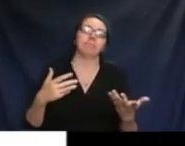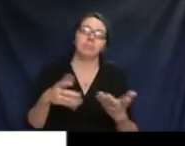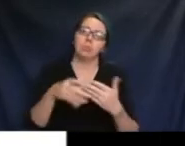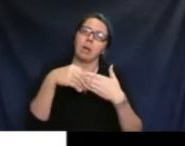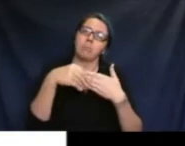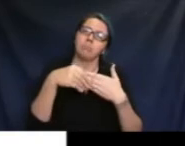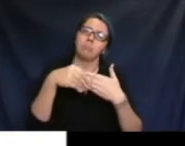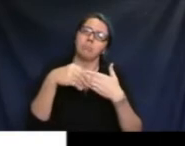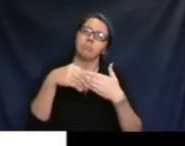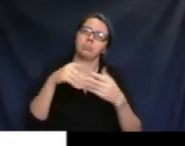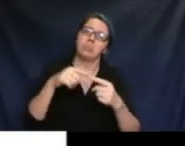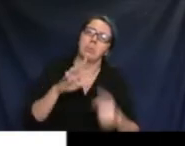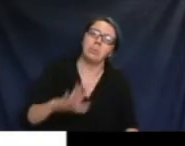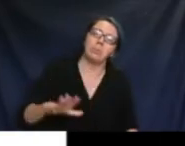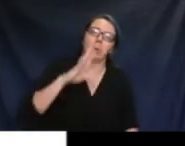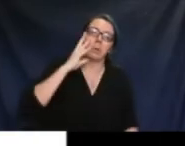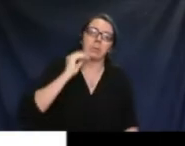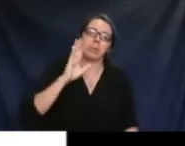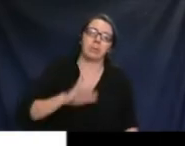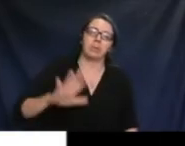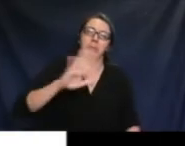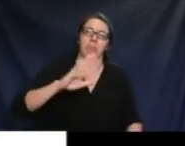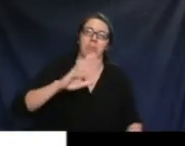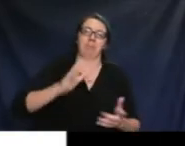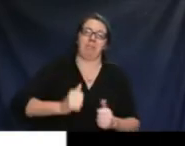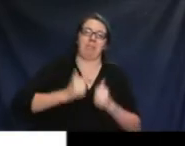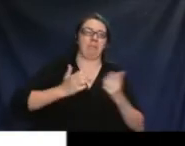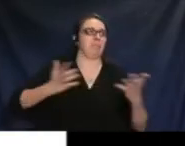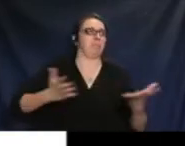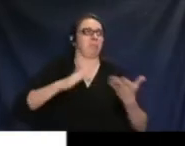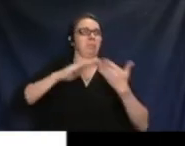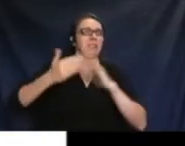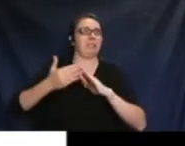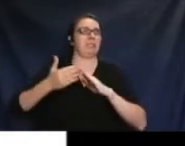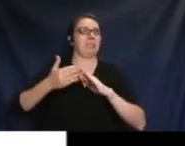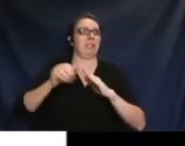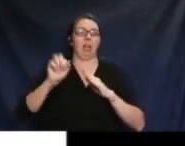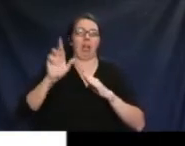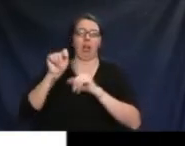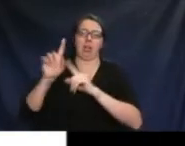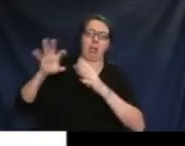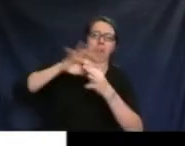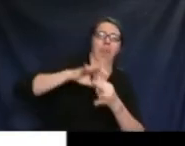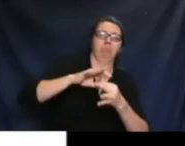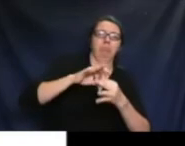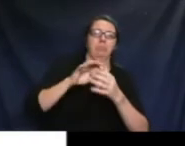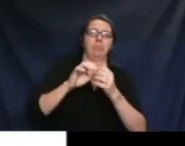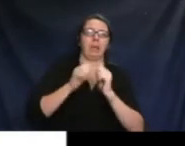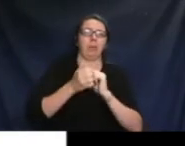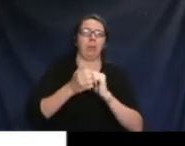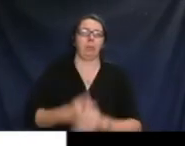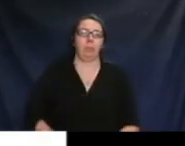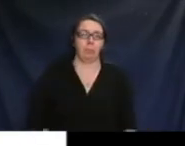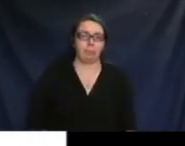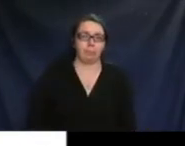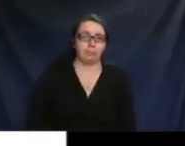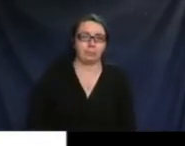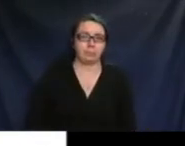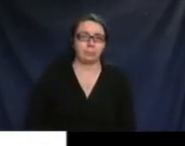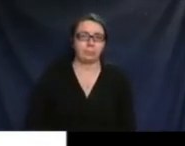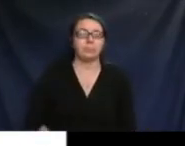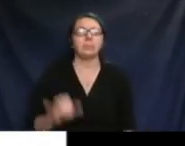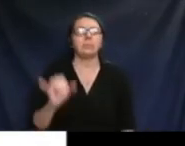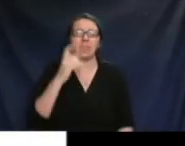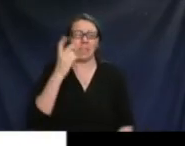something about renderings, and renderings or really